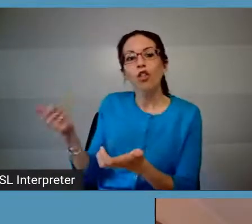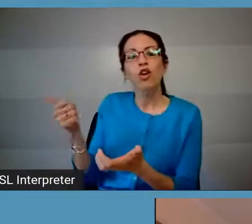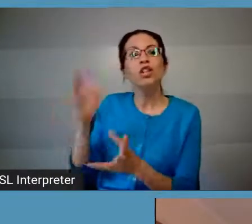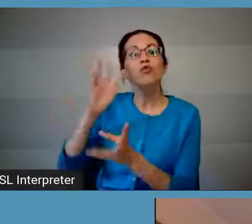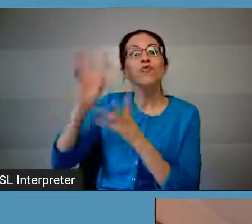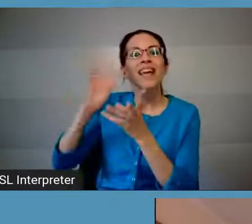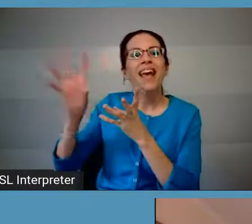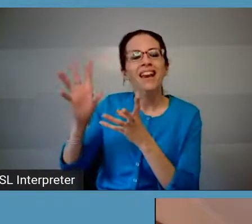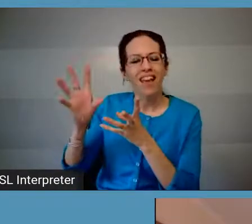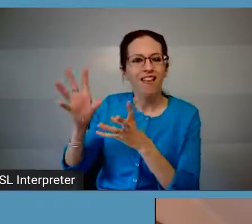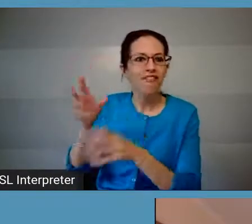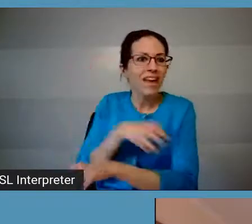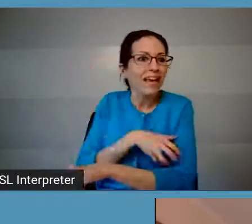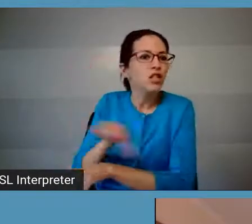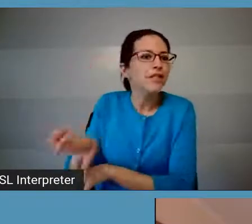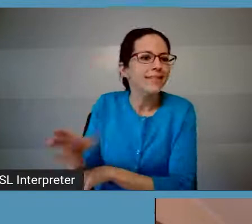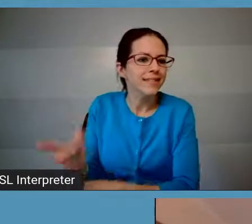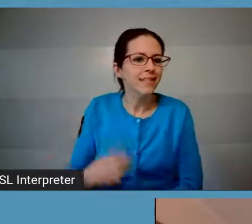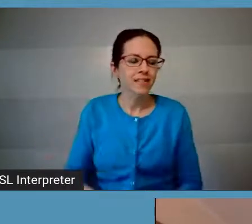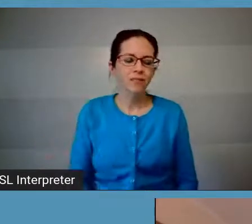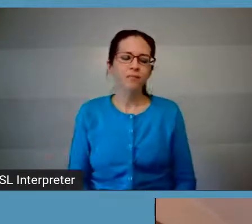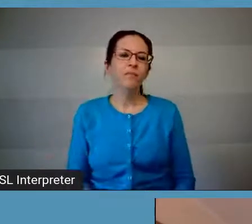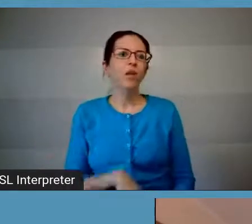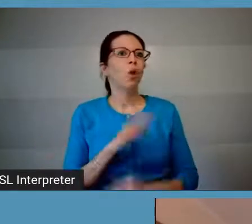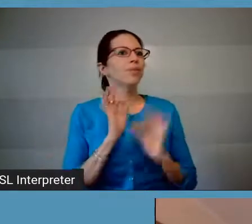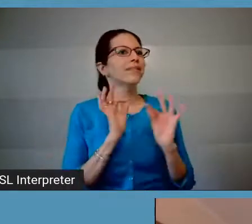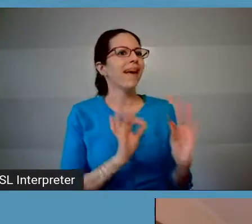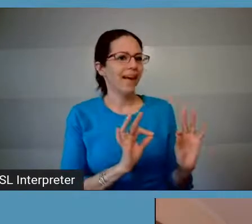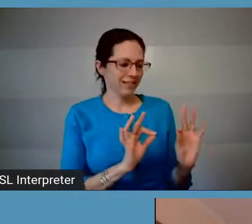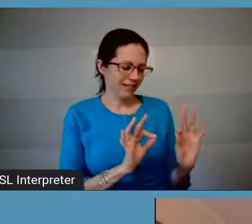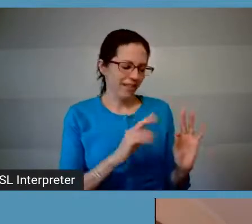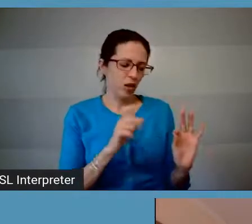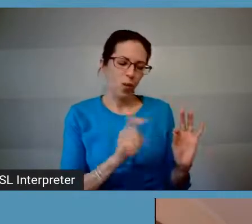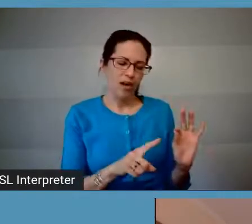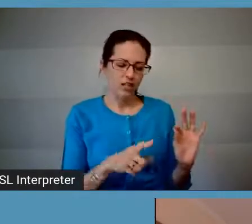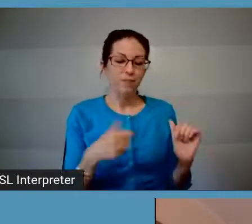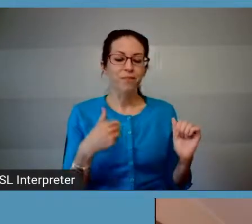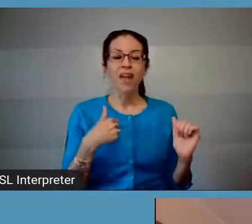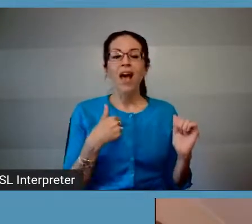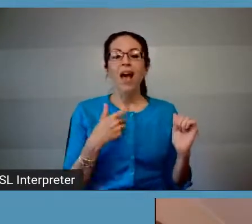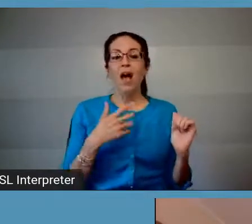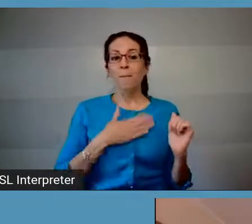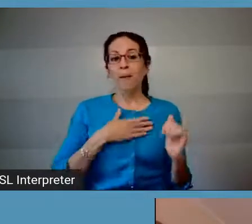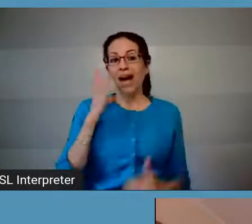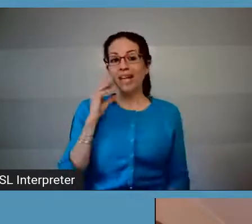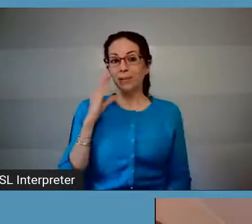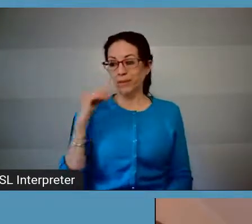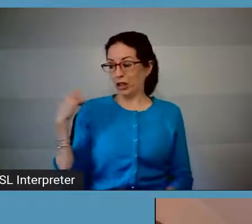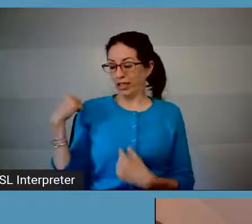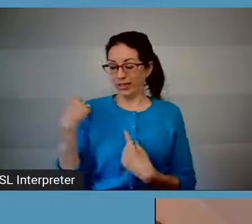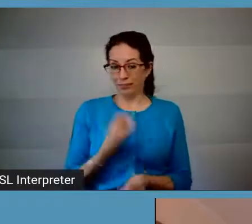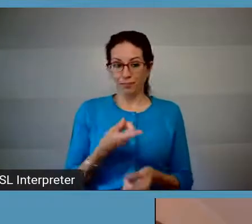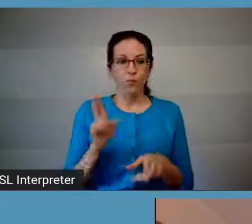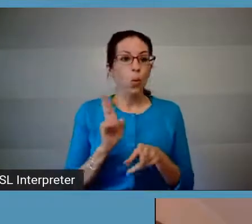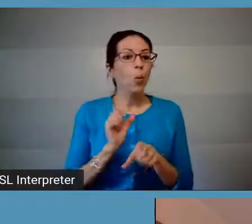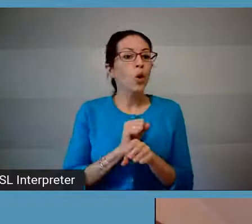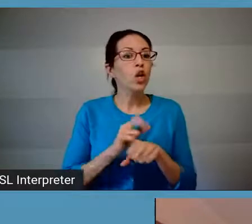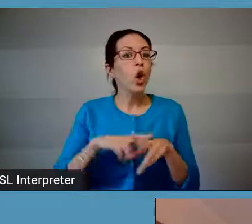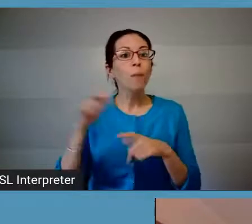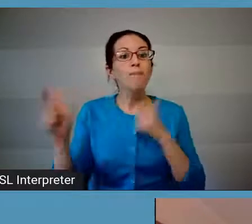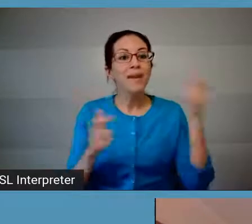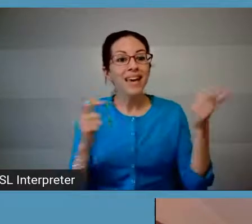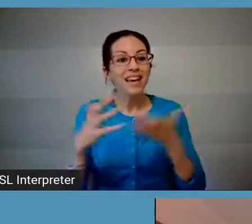That is an excellent question. I have found over the years working on big collections projects that one of the most